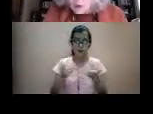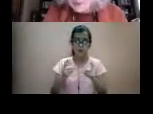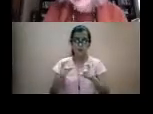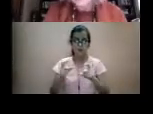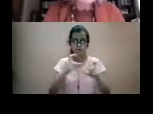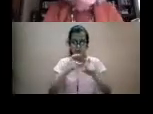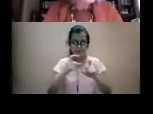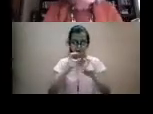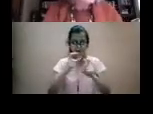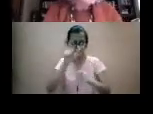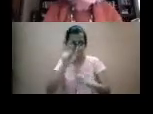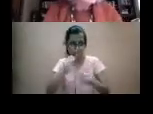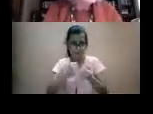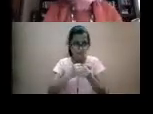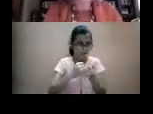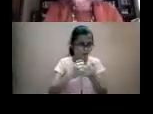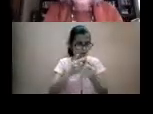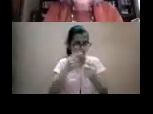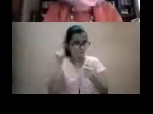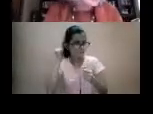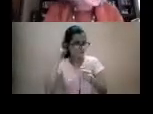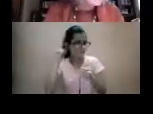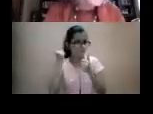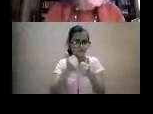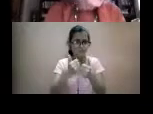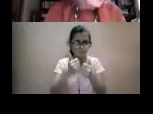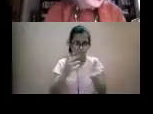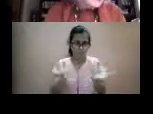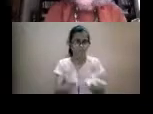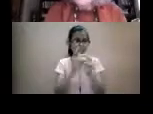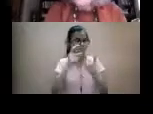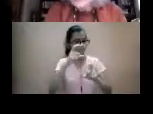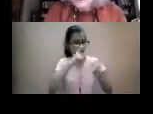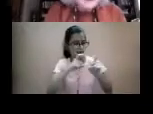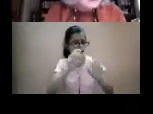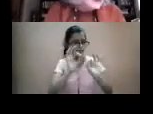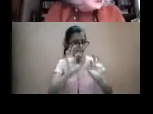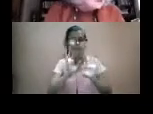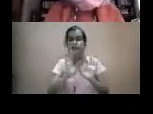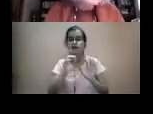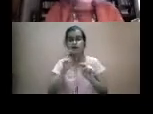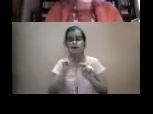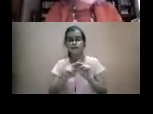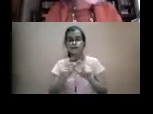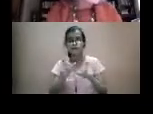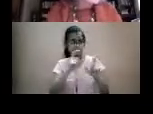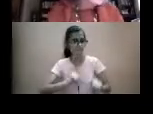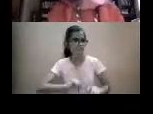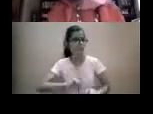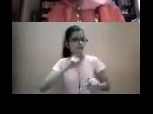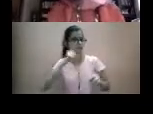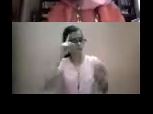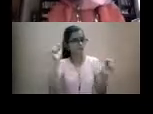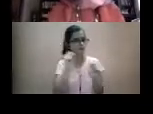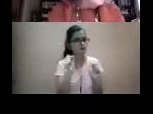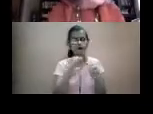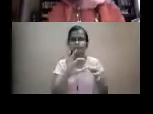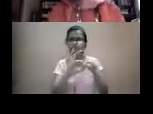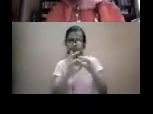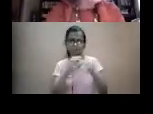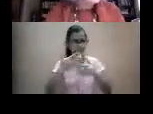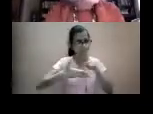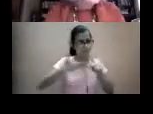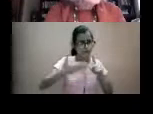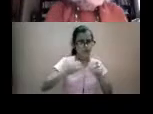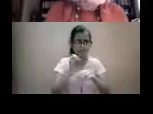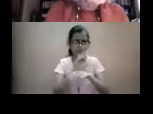alone don't produce good care. If the carer is incompetent or badly trained, or if what